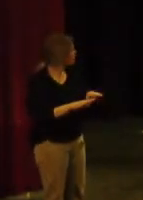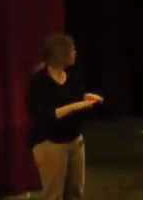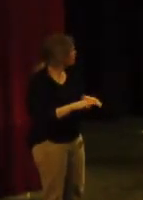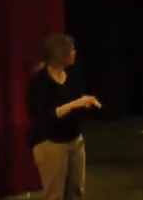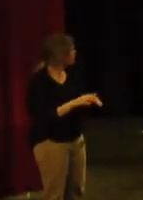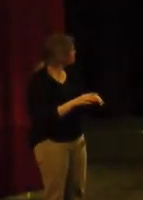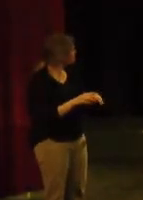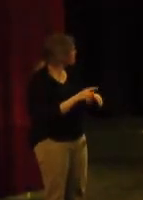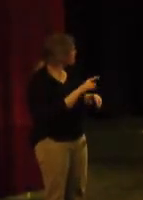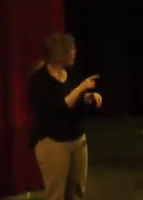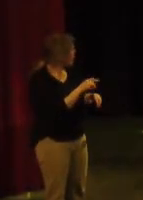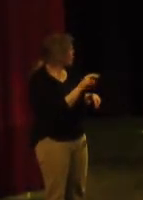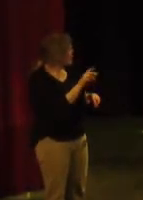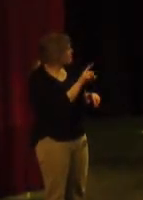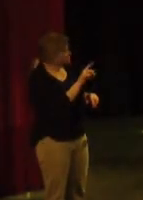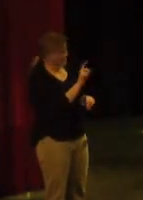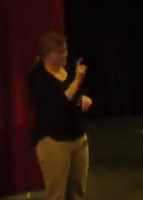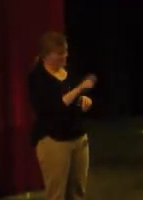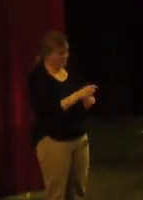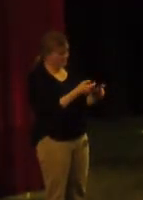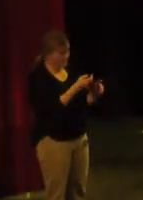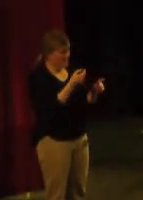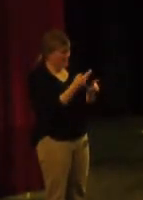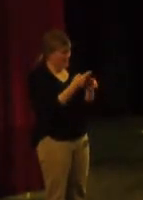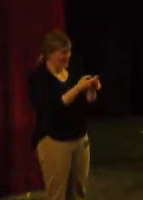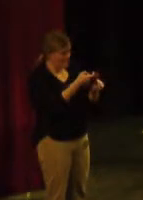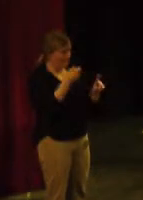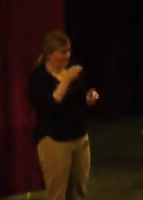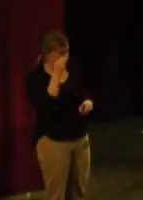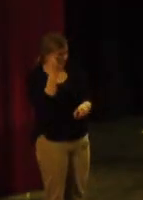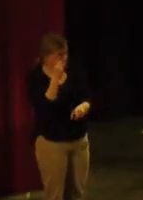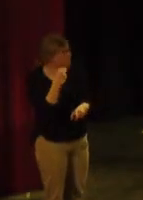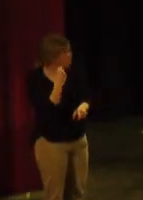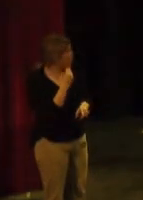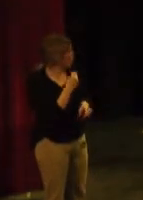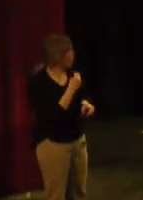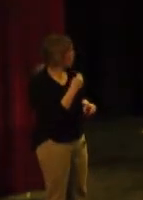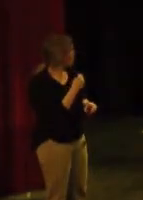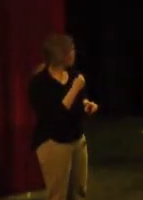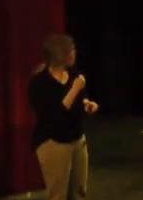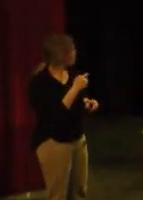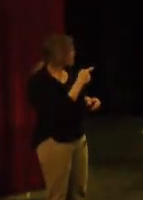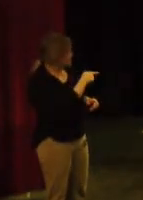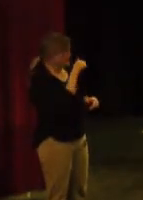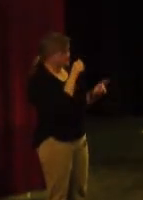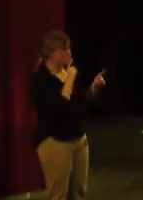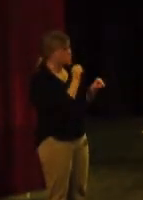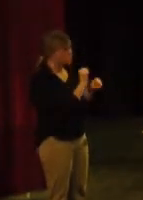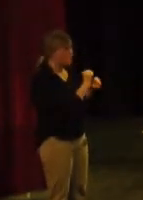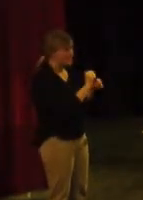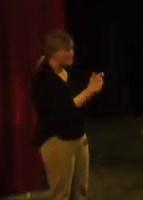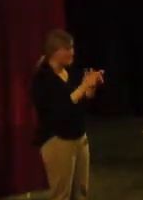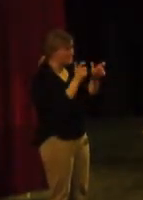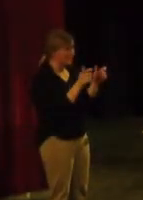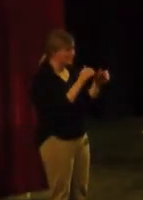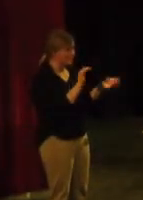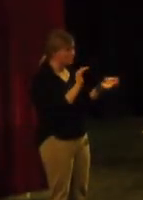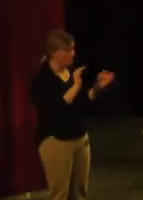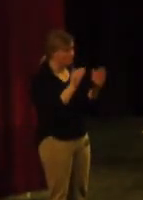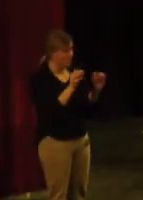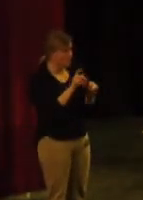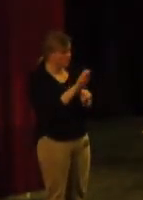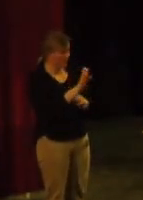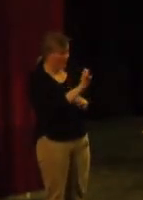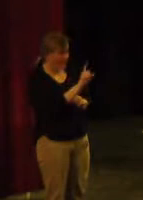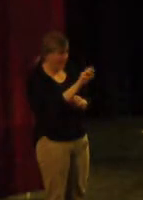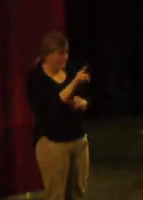from. And Juarez, which is across the river here in Mexico, is actually bigger than El Paso, but it was also called, this whole area was called El Paso